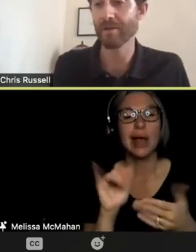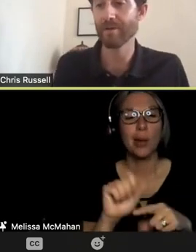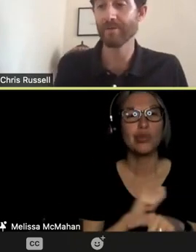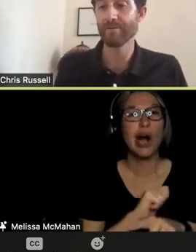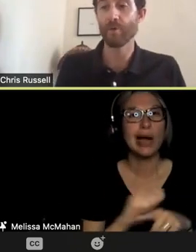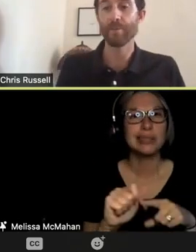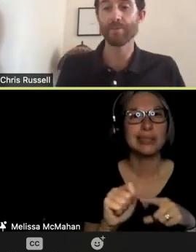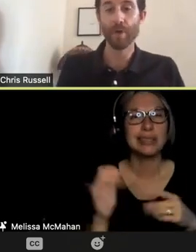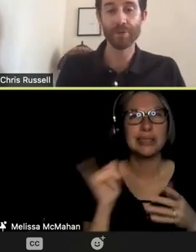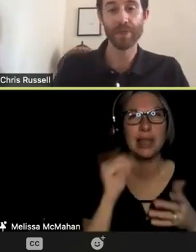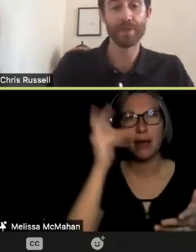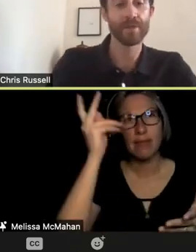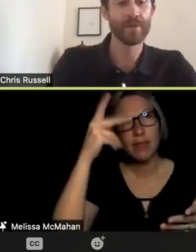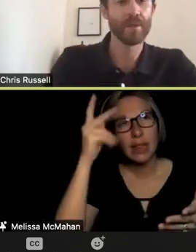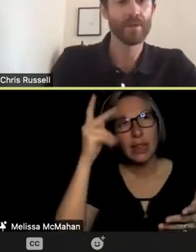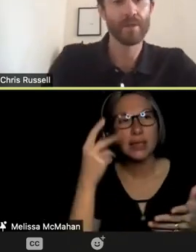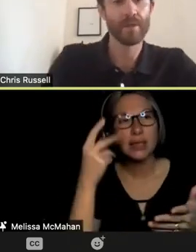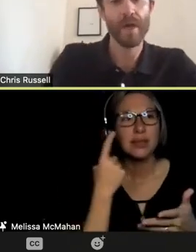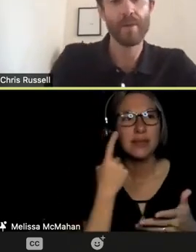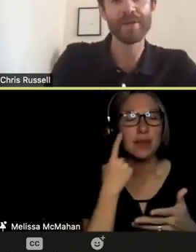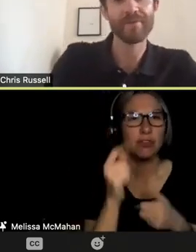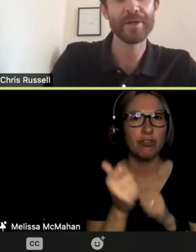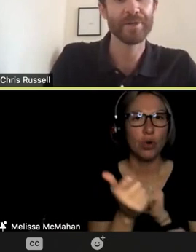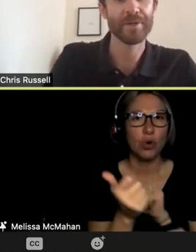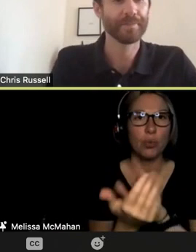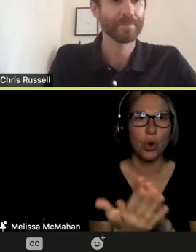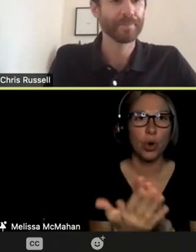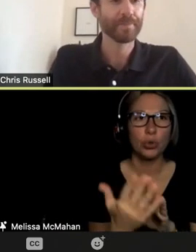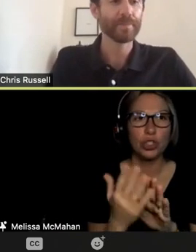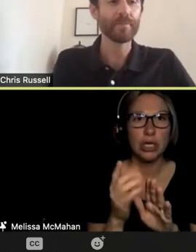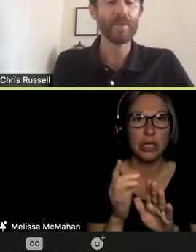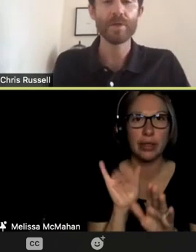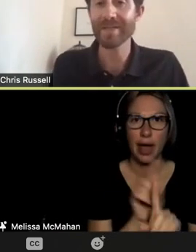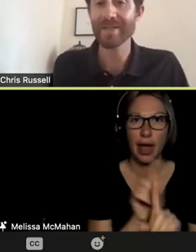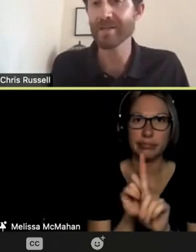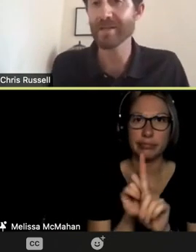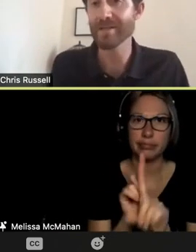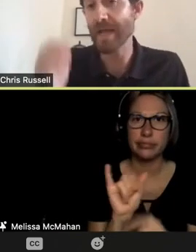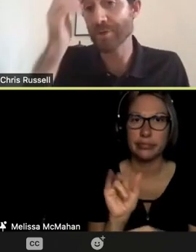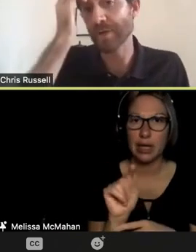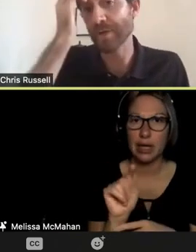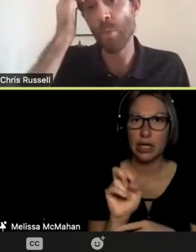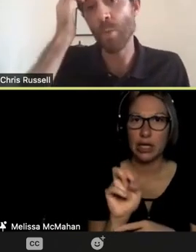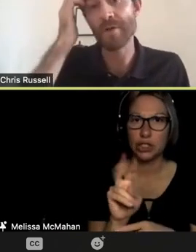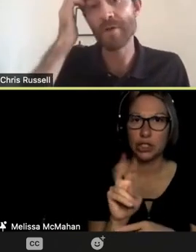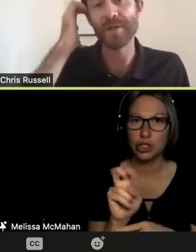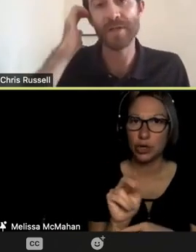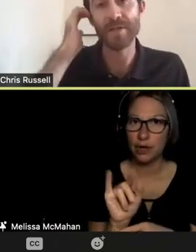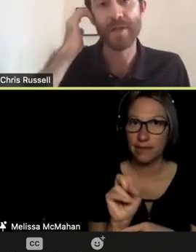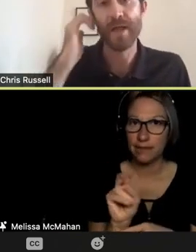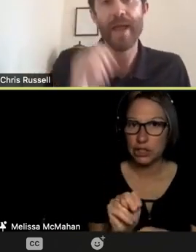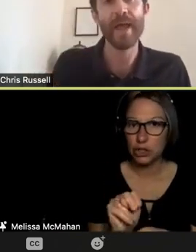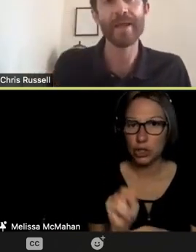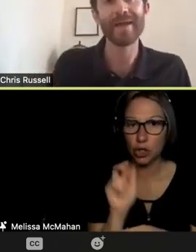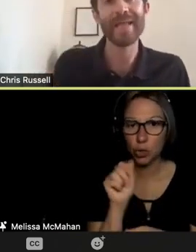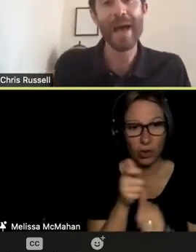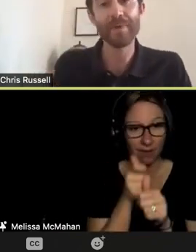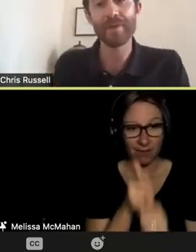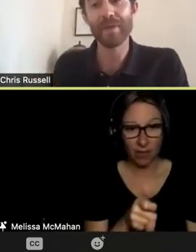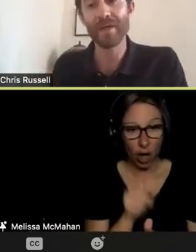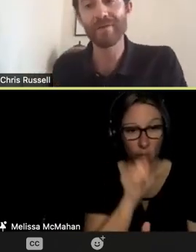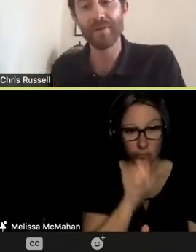philosophy for approaching intervention. So you can still stay true to any one of these